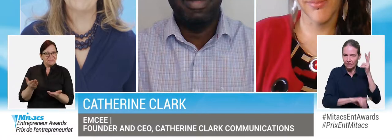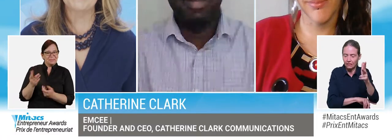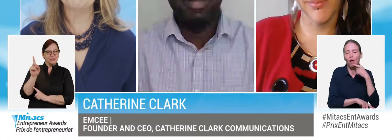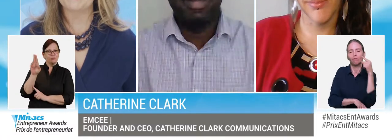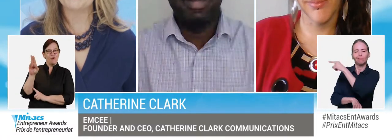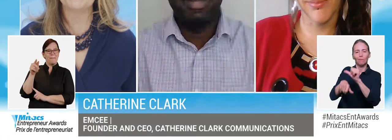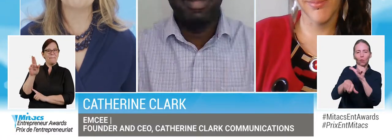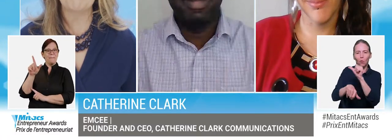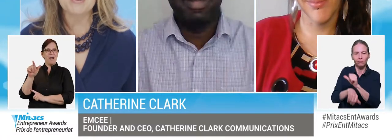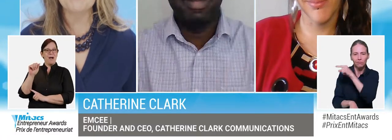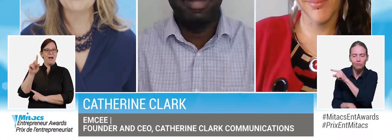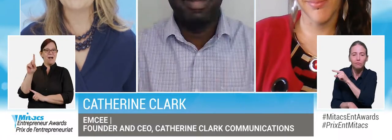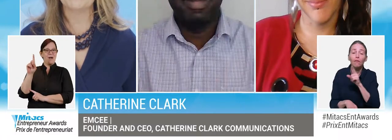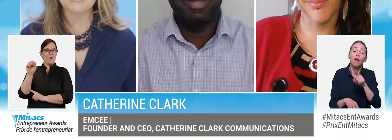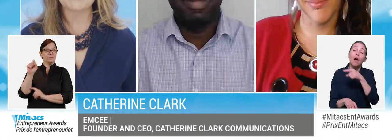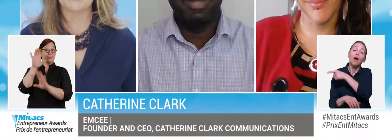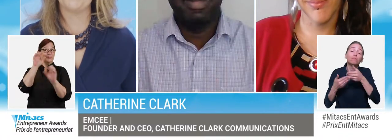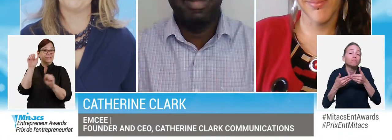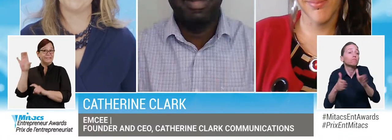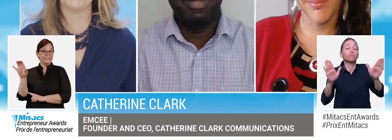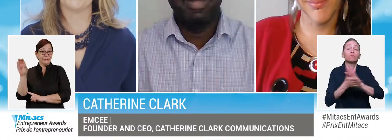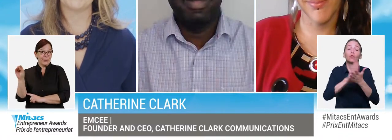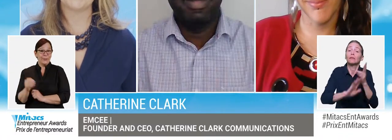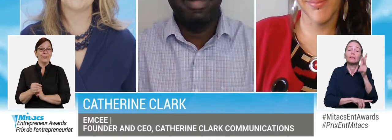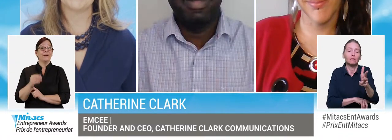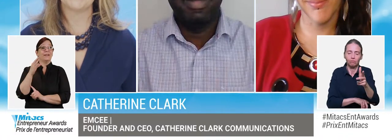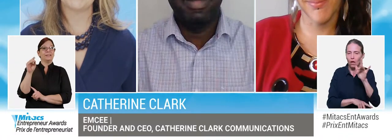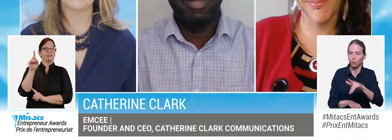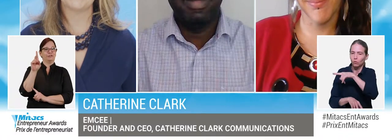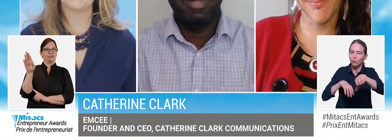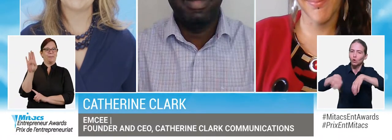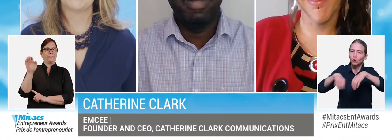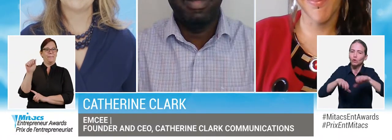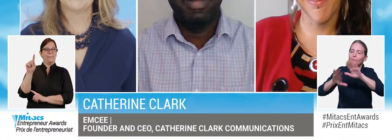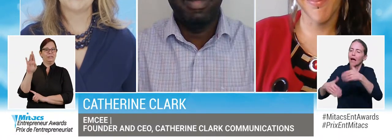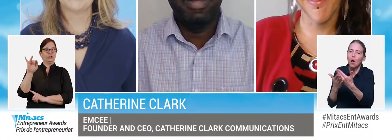Energy. Paul and Beatriz, welcome. It's great to have you here.